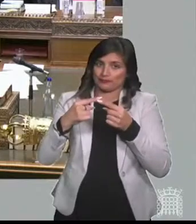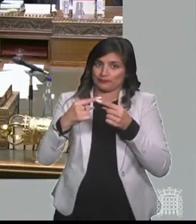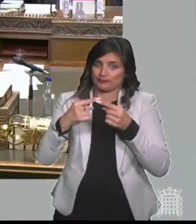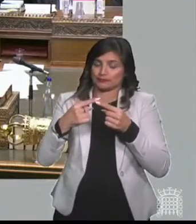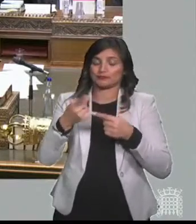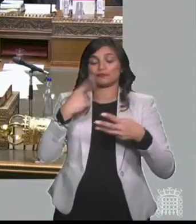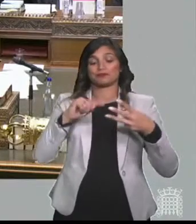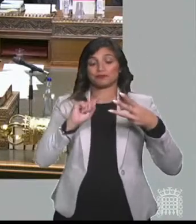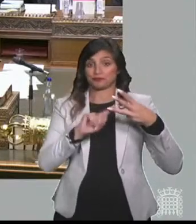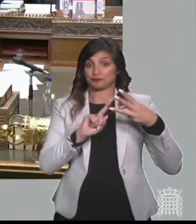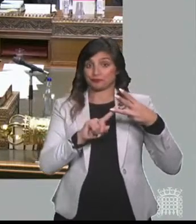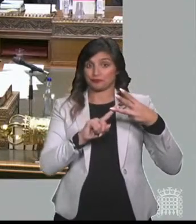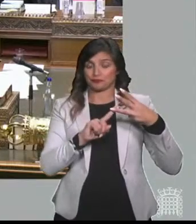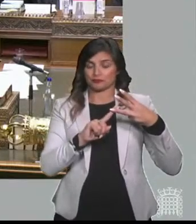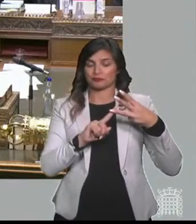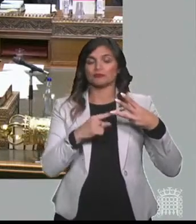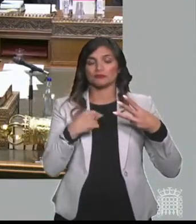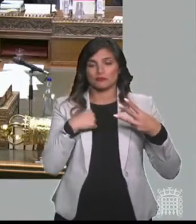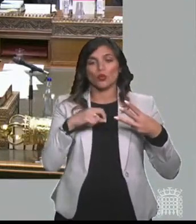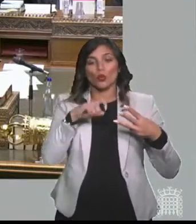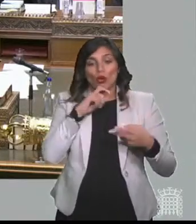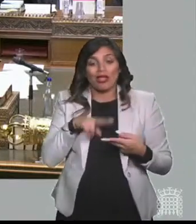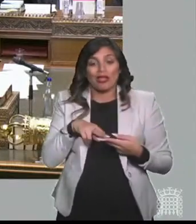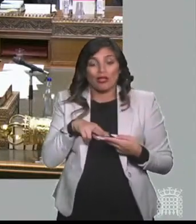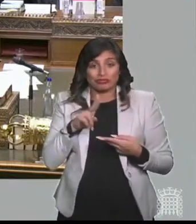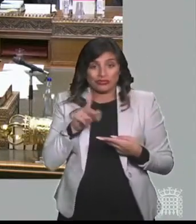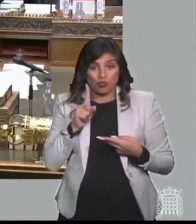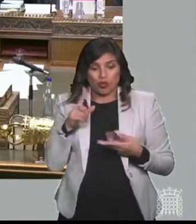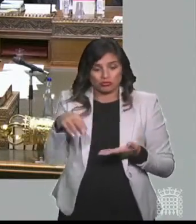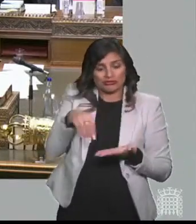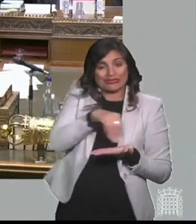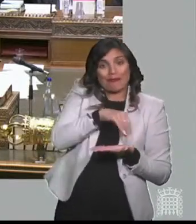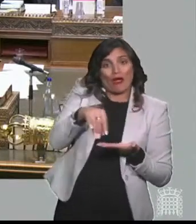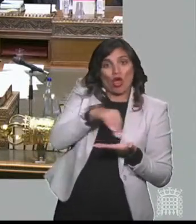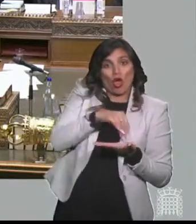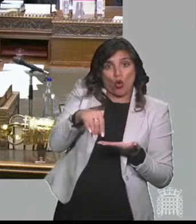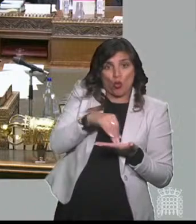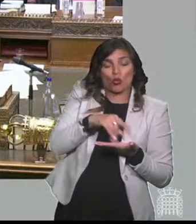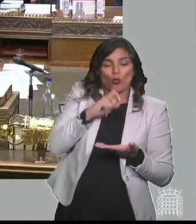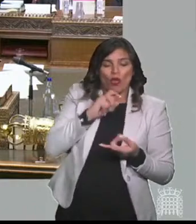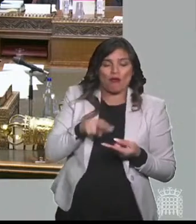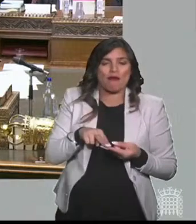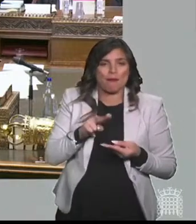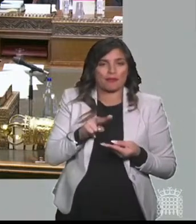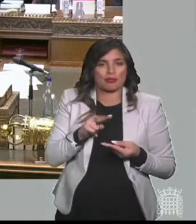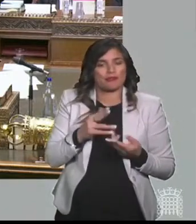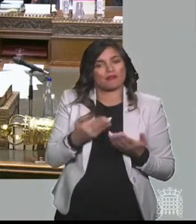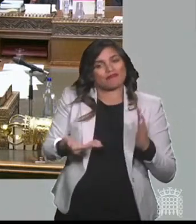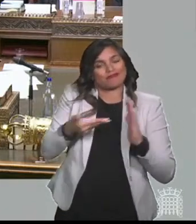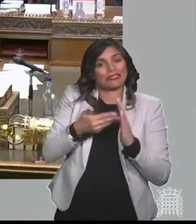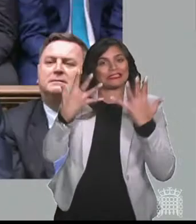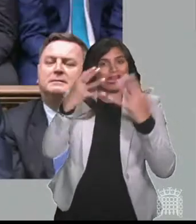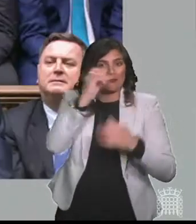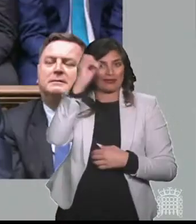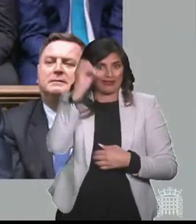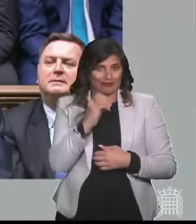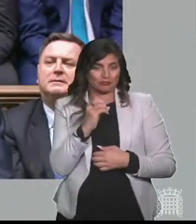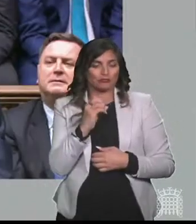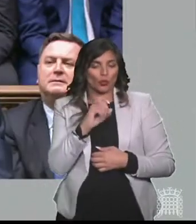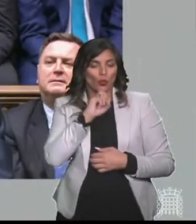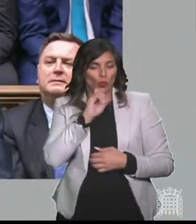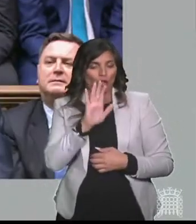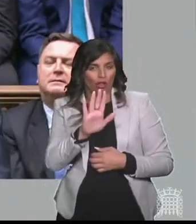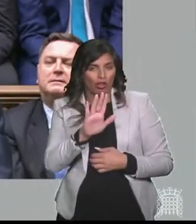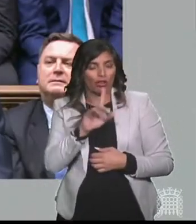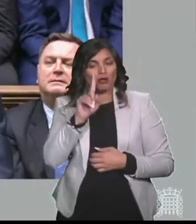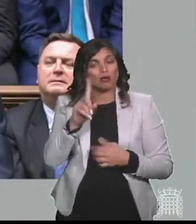Third, although I'm going to increase duty on hand-rolling tobacco by an additional 10% above the tobacco duty escalator, I know that for